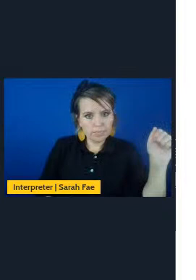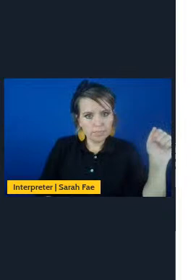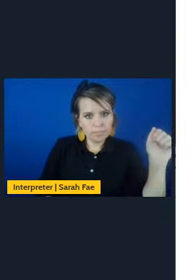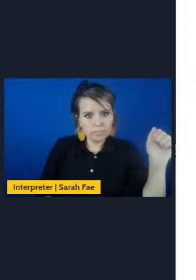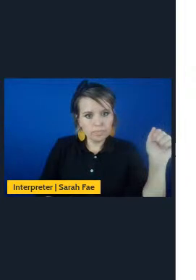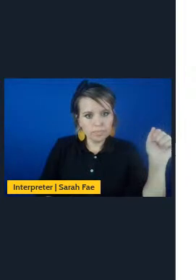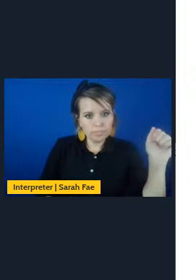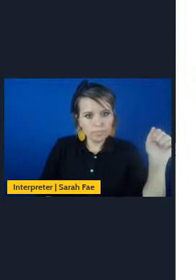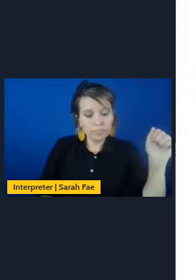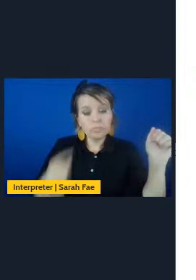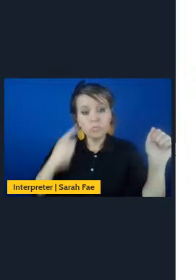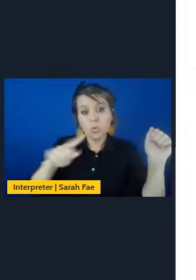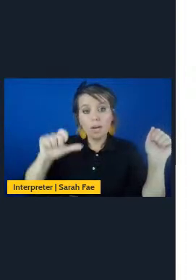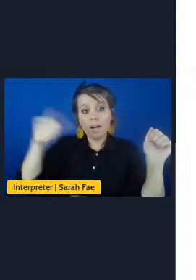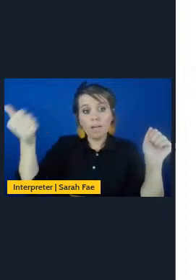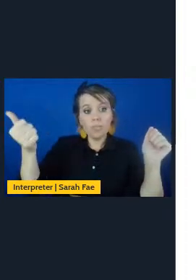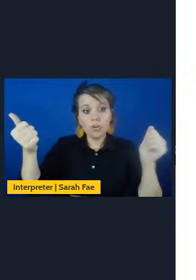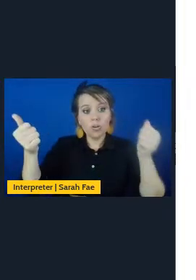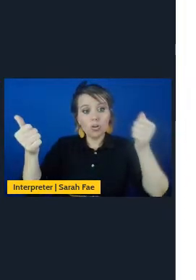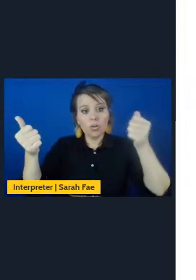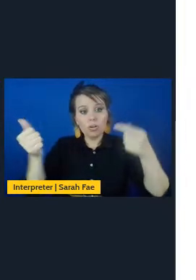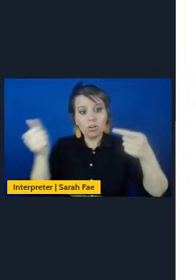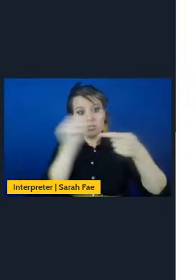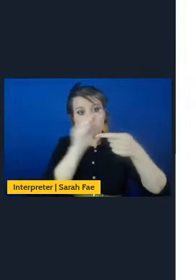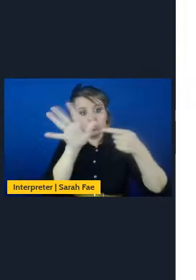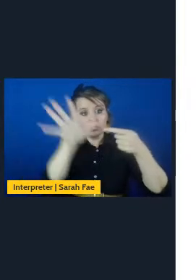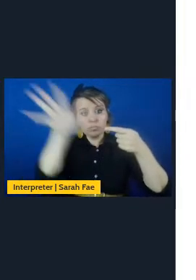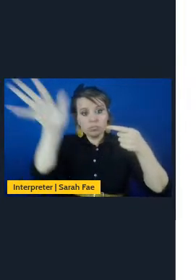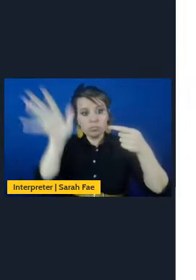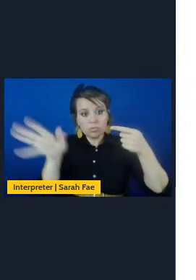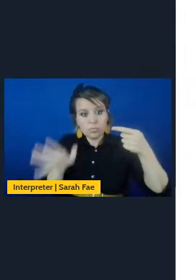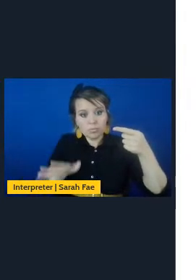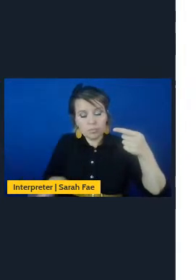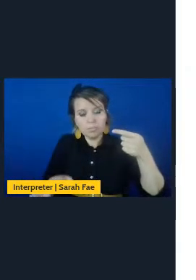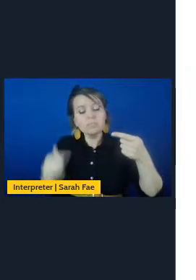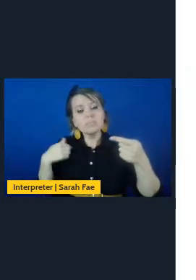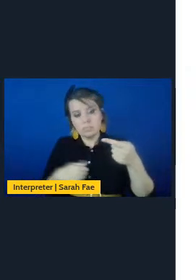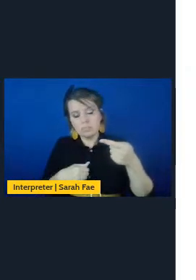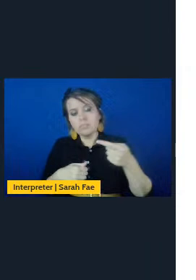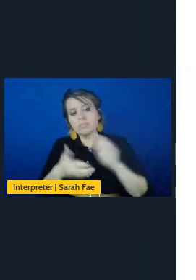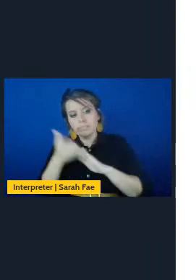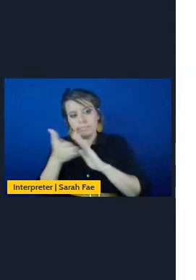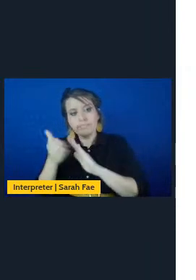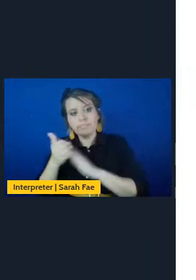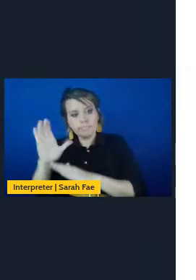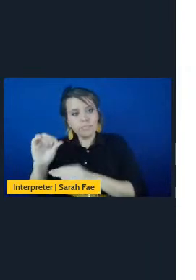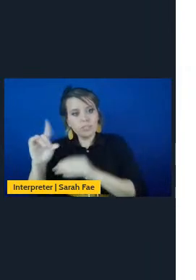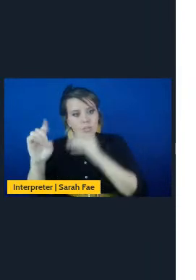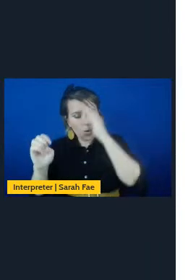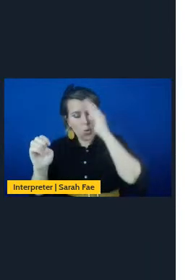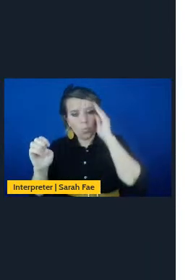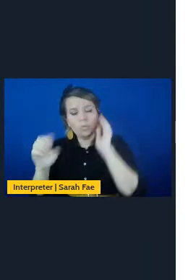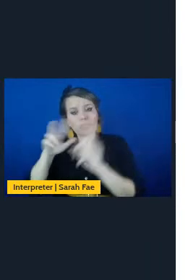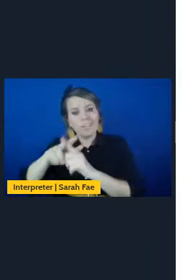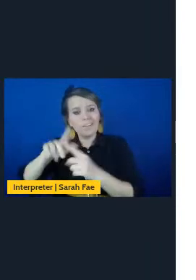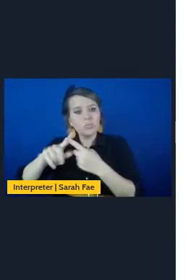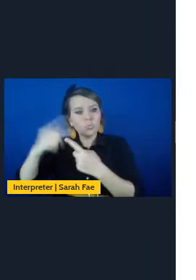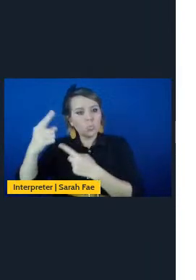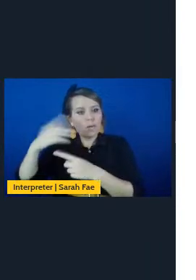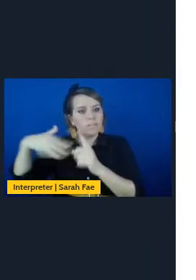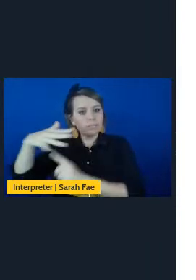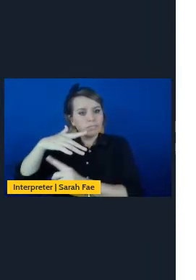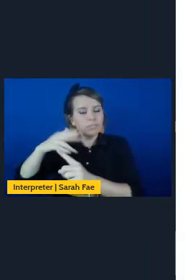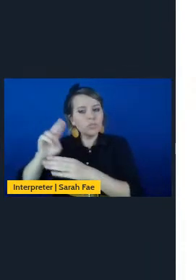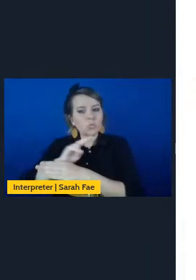all other branches, we run code build project that builds and deploys this single environment using the branch name as